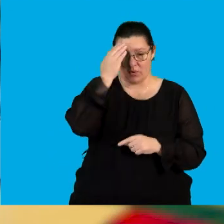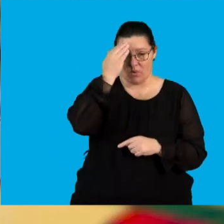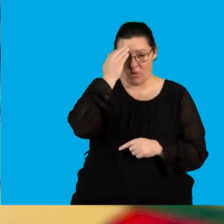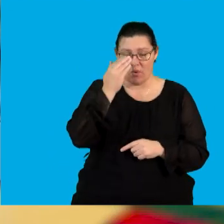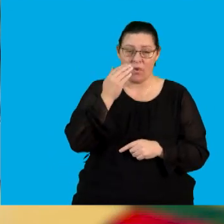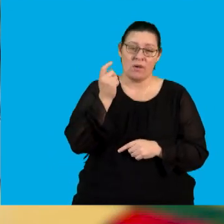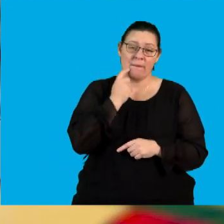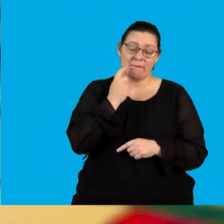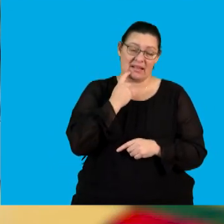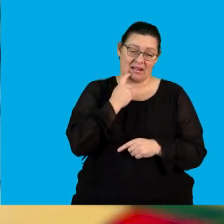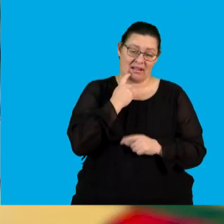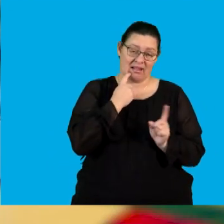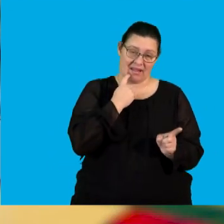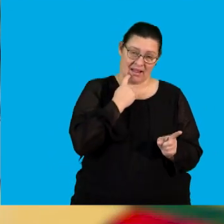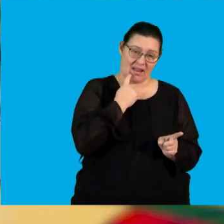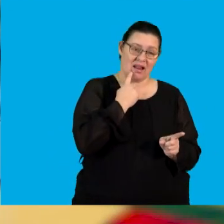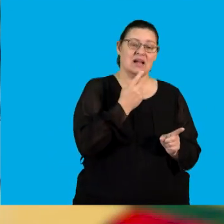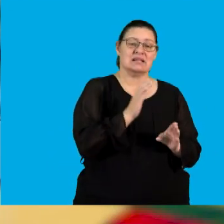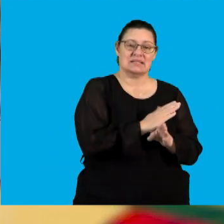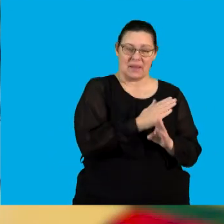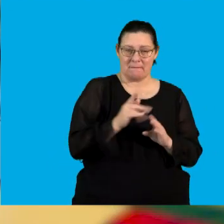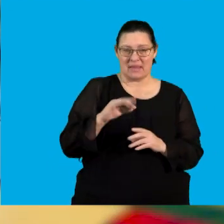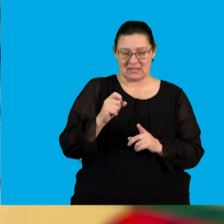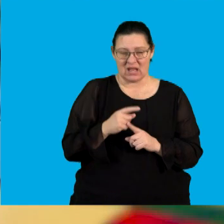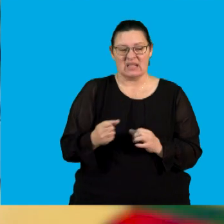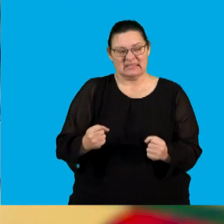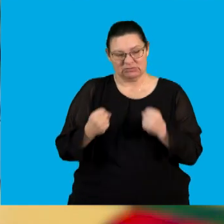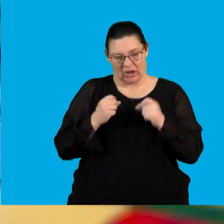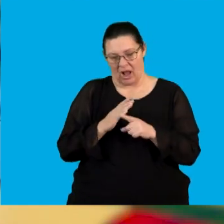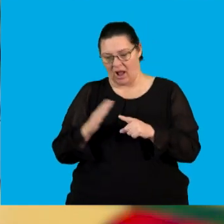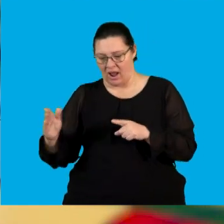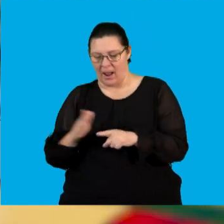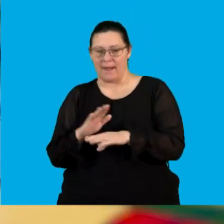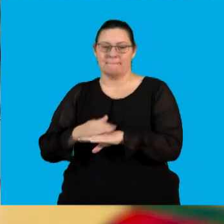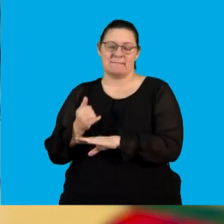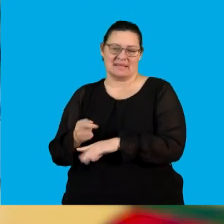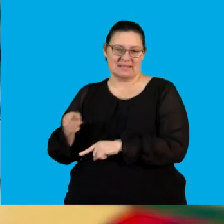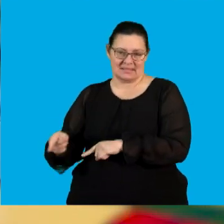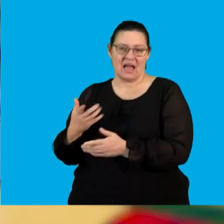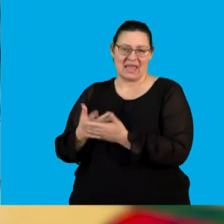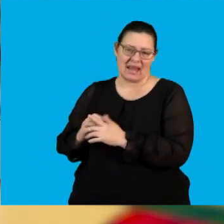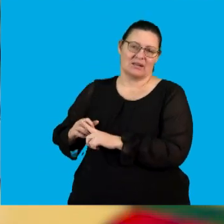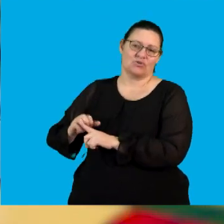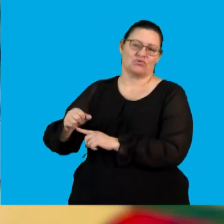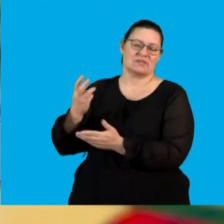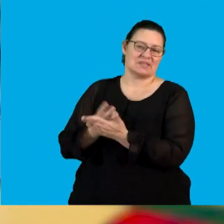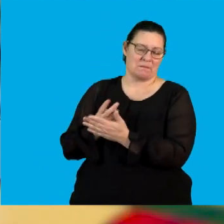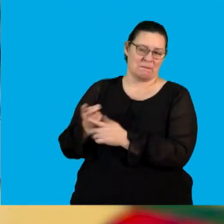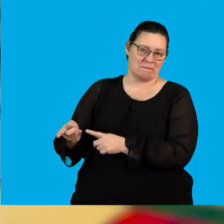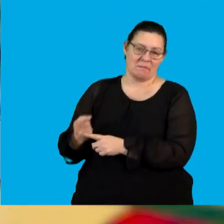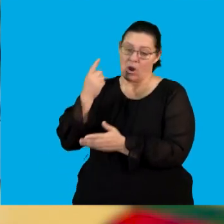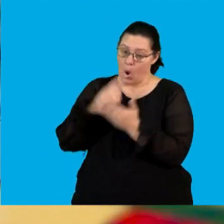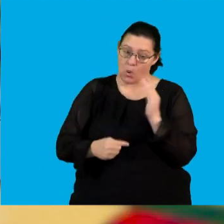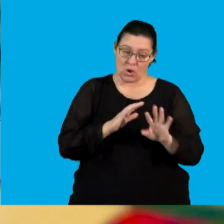also know that even the metal oxides, they are bases, they can vary in terms of the strength, and we know that bases can also be corrosive.